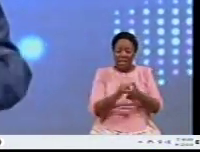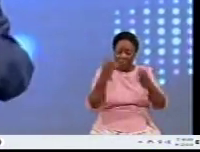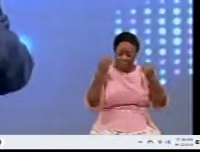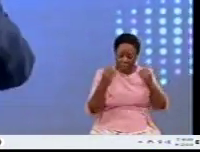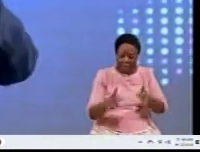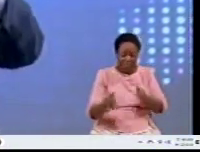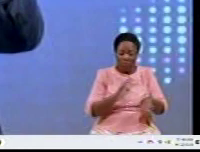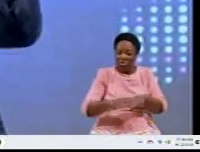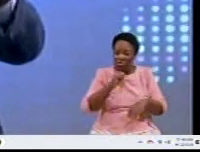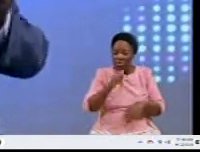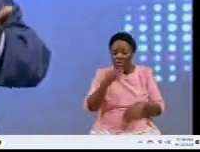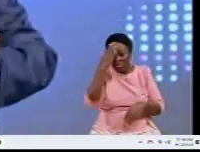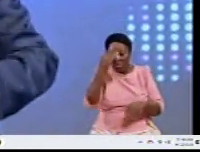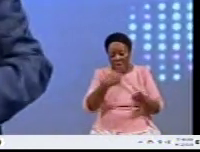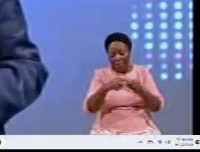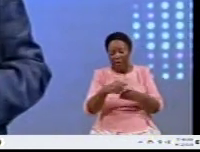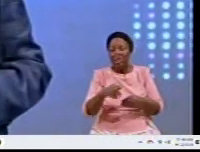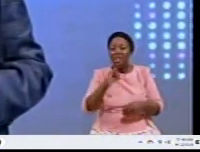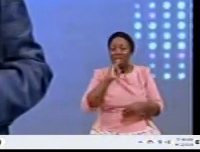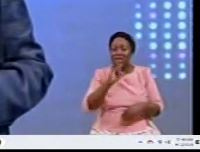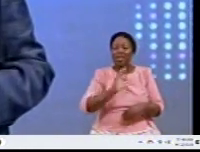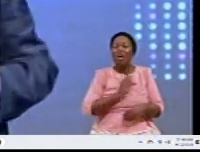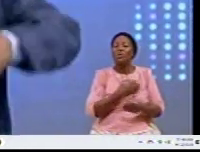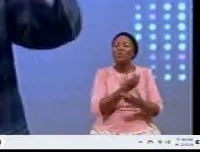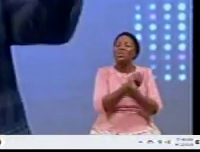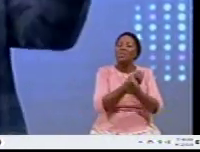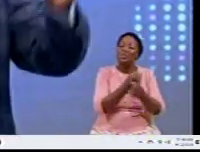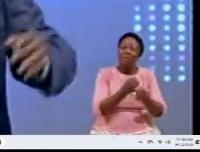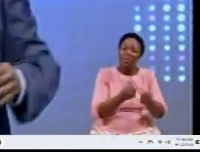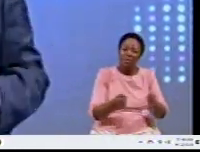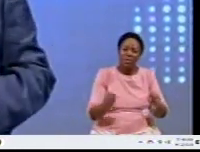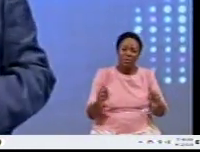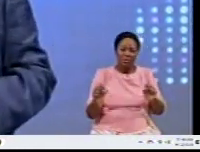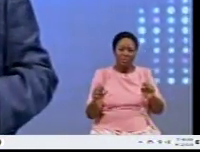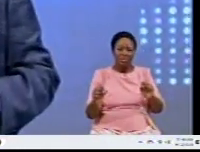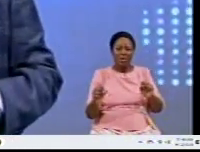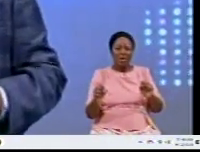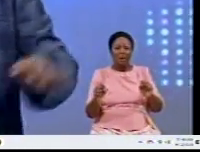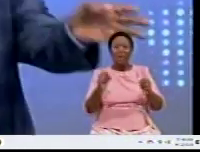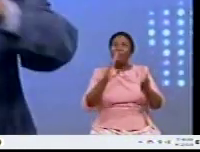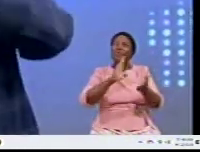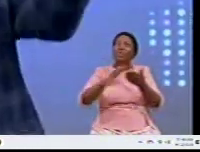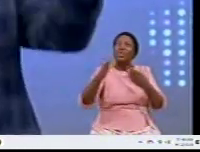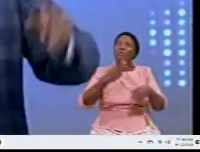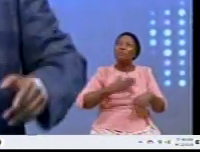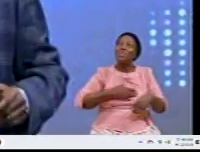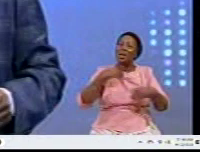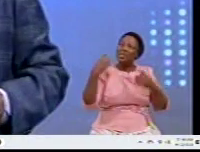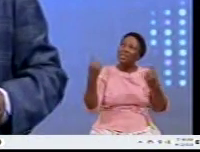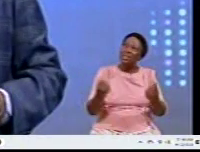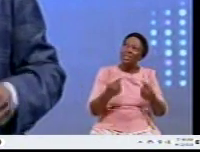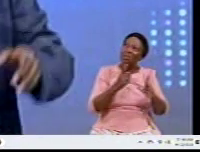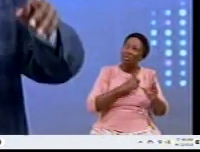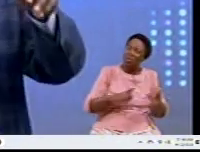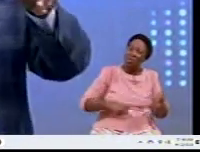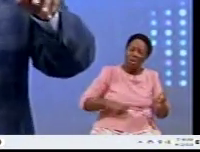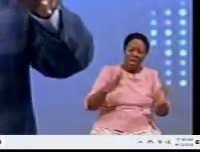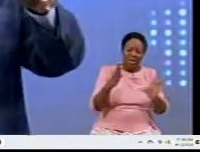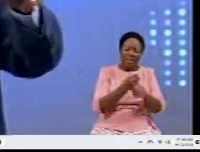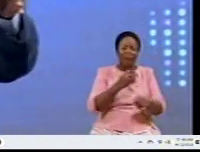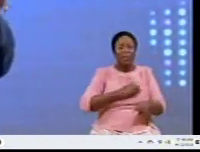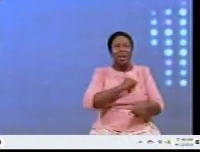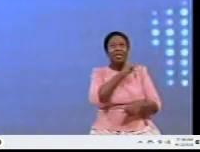not know about is our salvation. Forgive my sin. Take my guilt